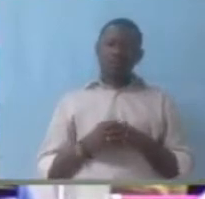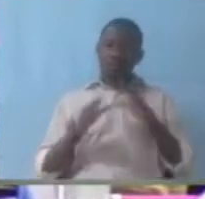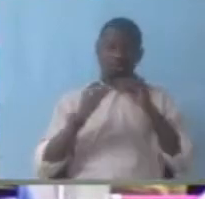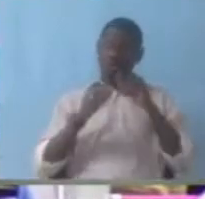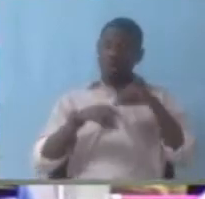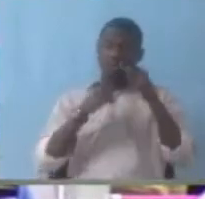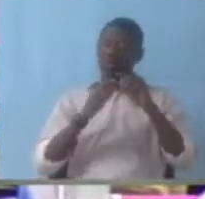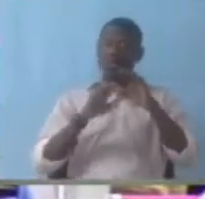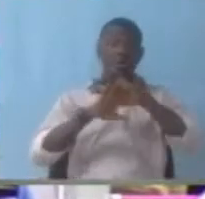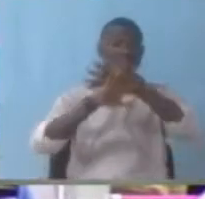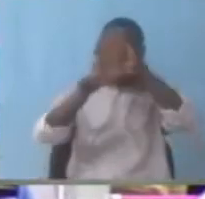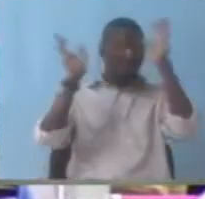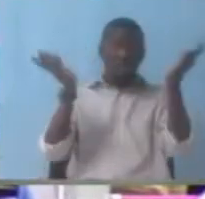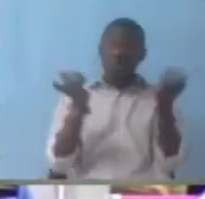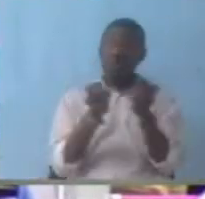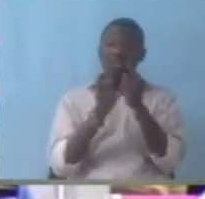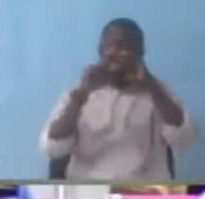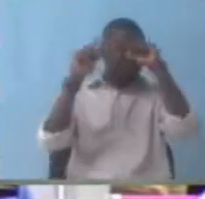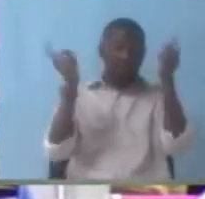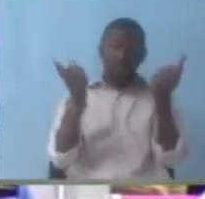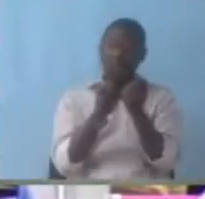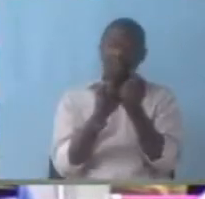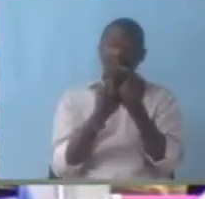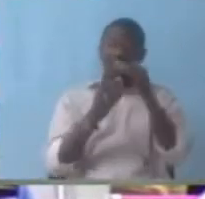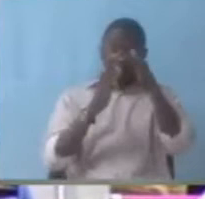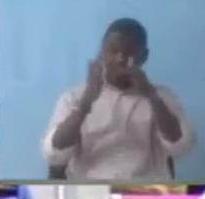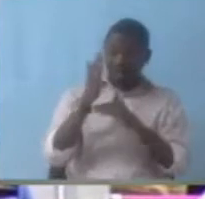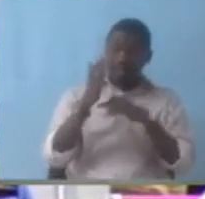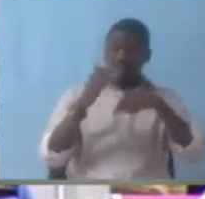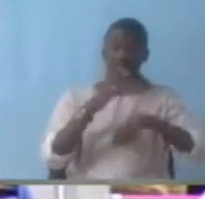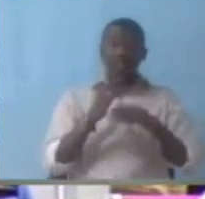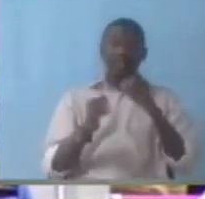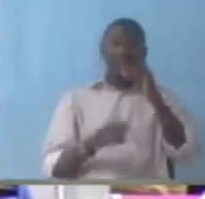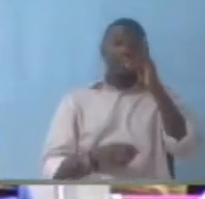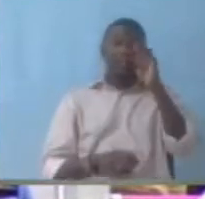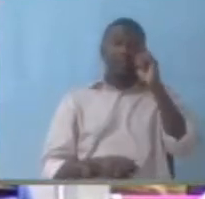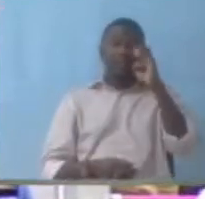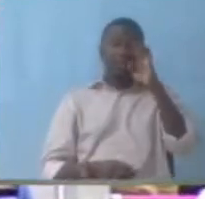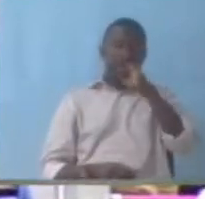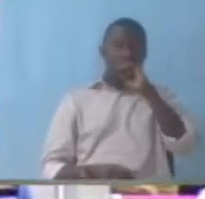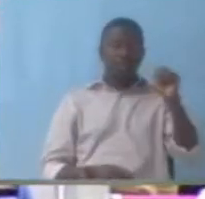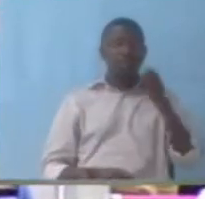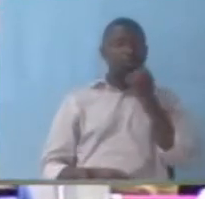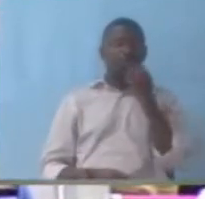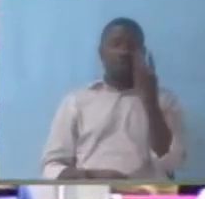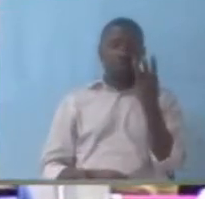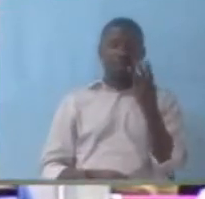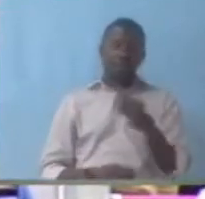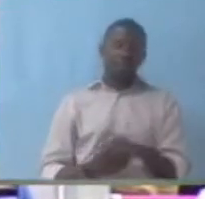Mbabele jibe kan decree number 3 fon fami alan ka daba ko mbabele. If you look at it, it states that the